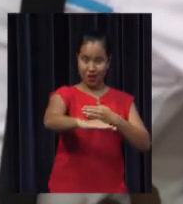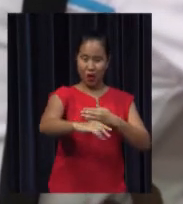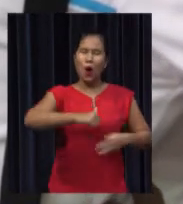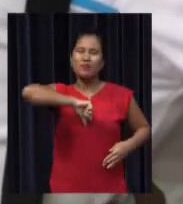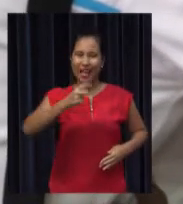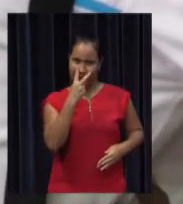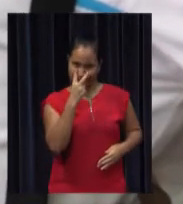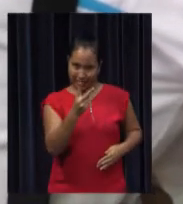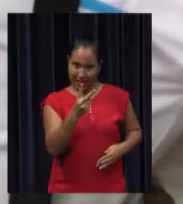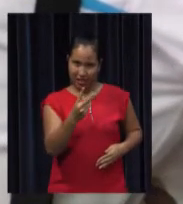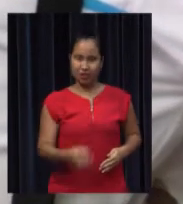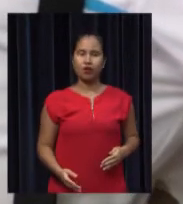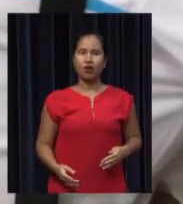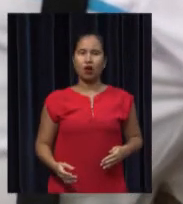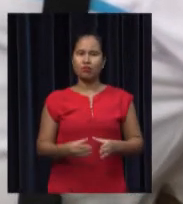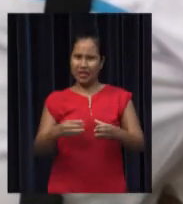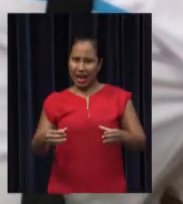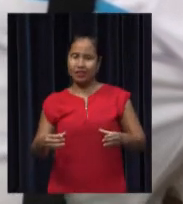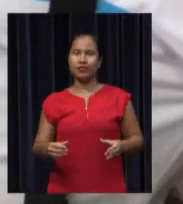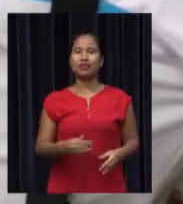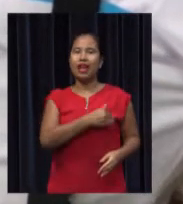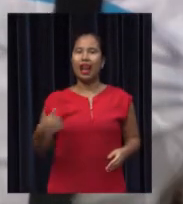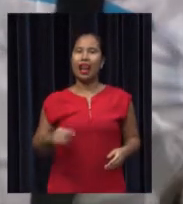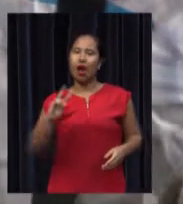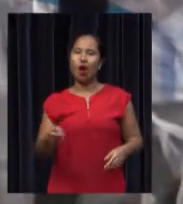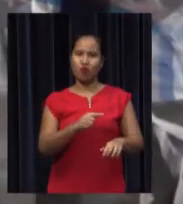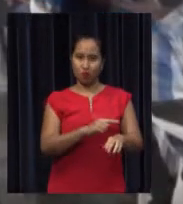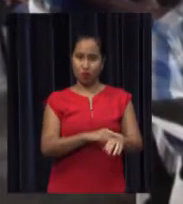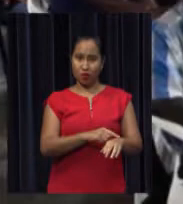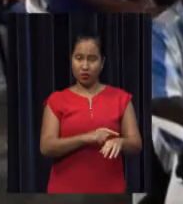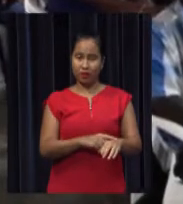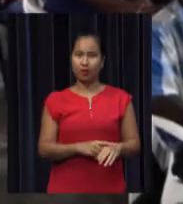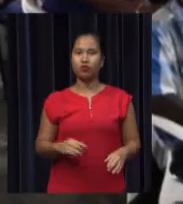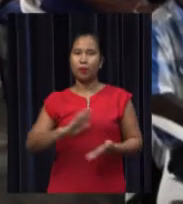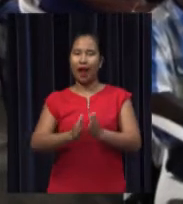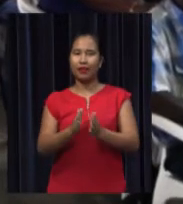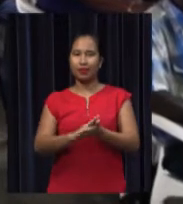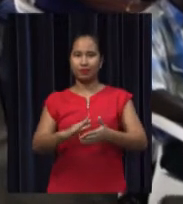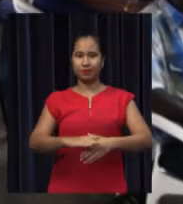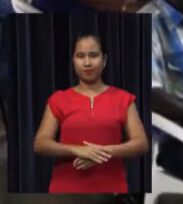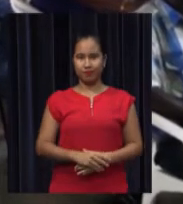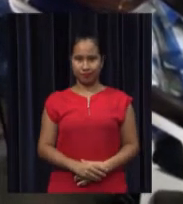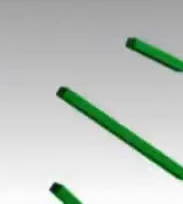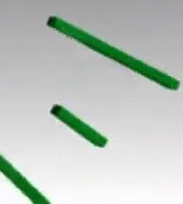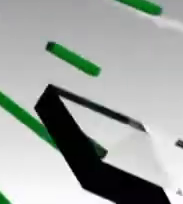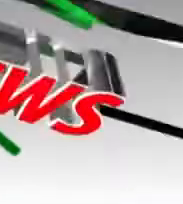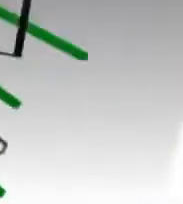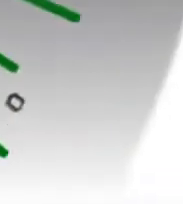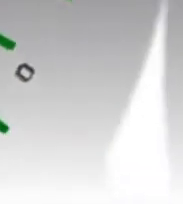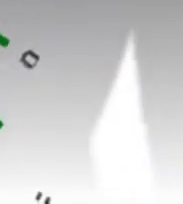personally orientate the matters that occur and that can be addressed in short or long term.